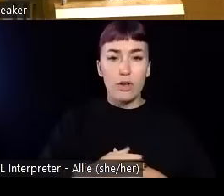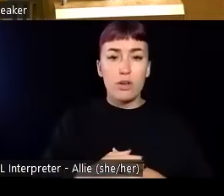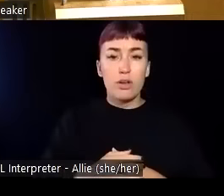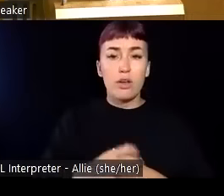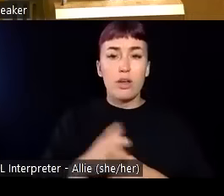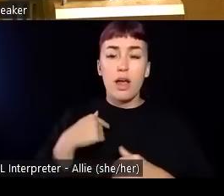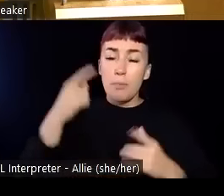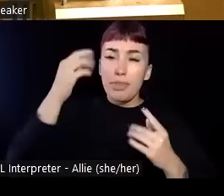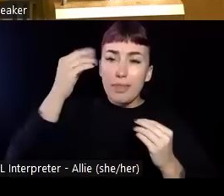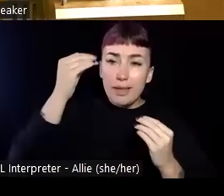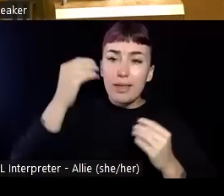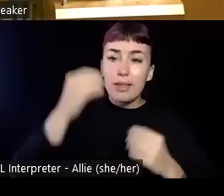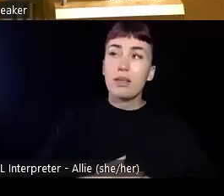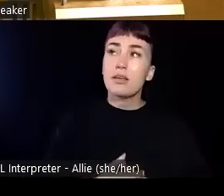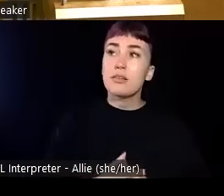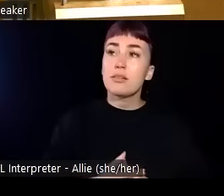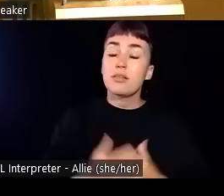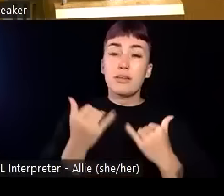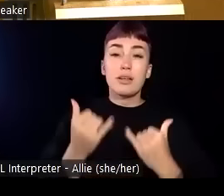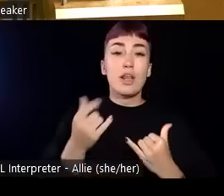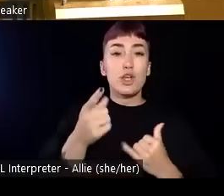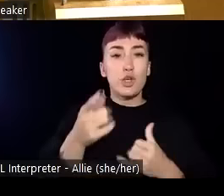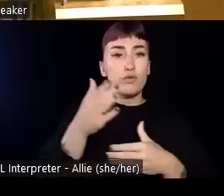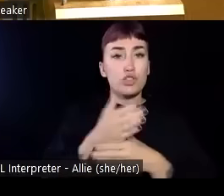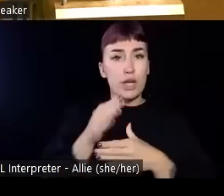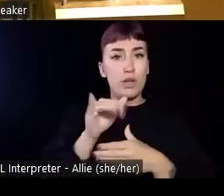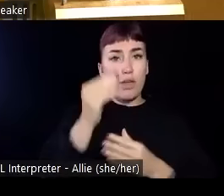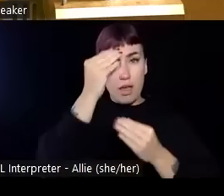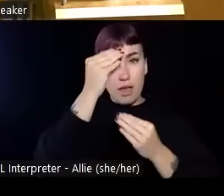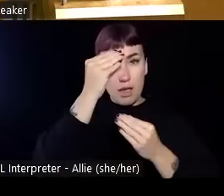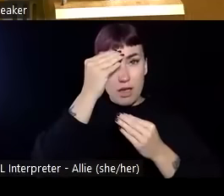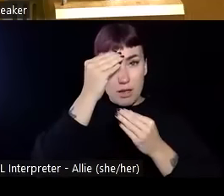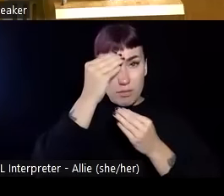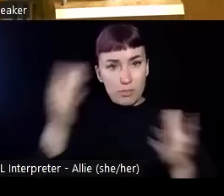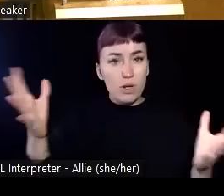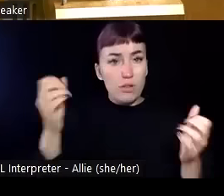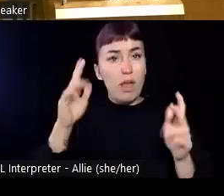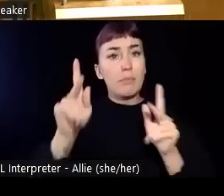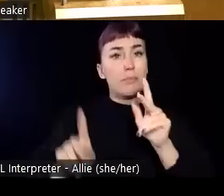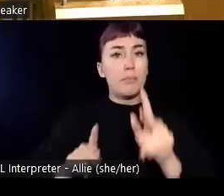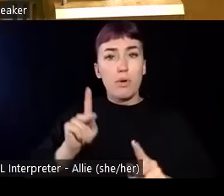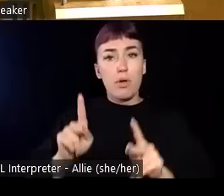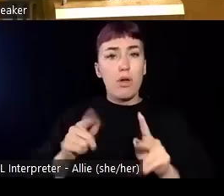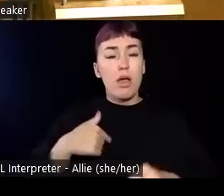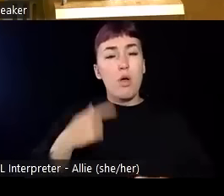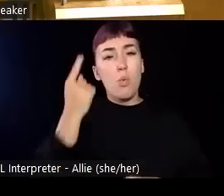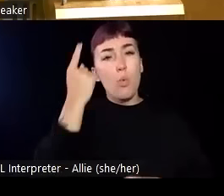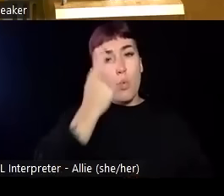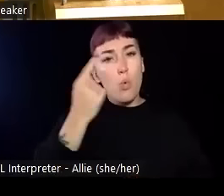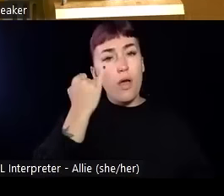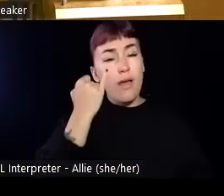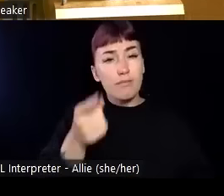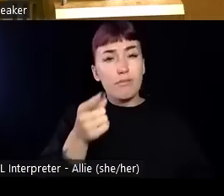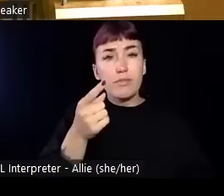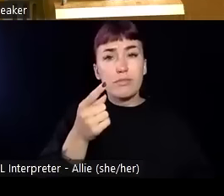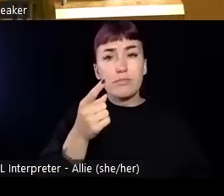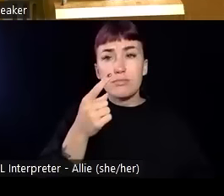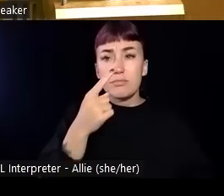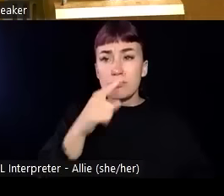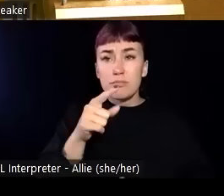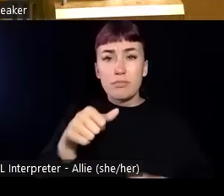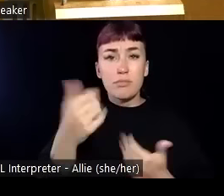thinking, now you've shared this information to a lot of people. And I was wondering if you could provide us with